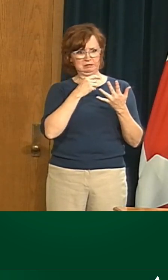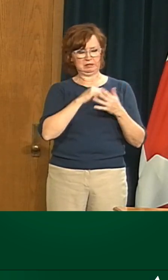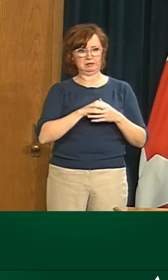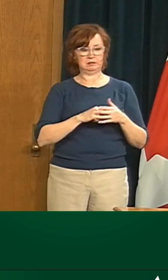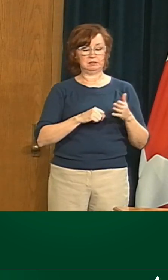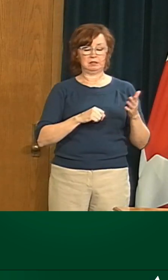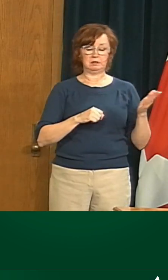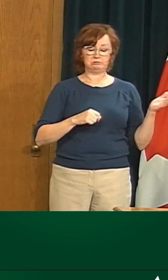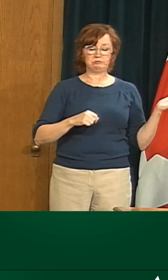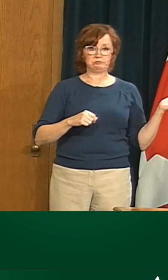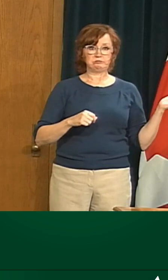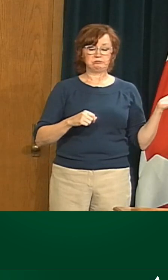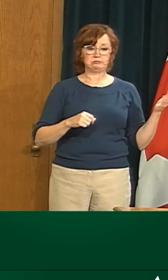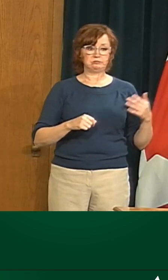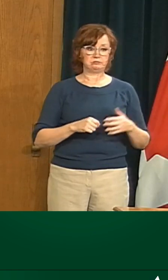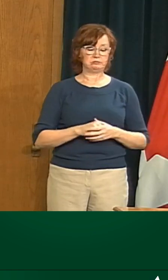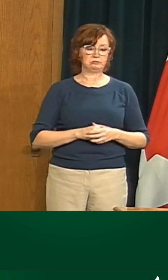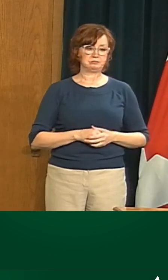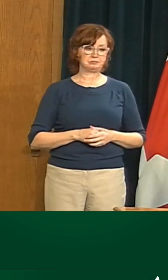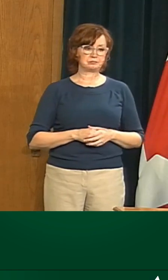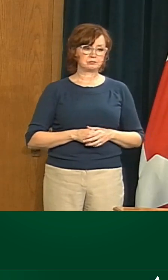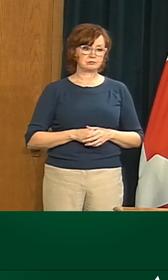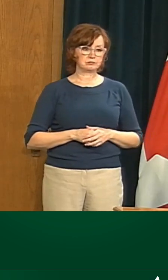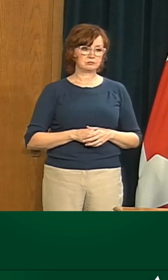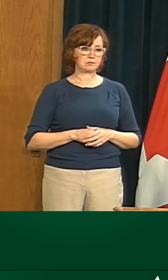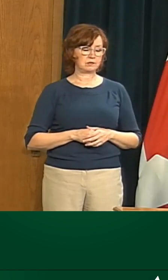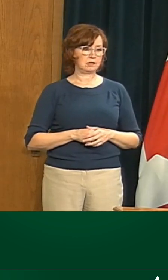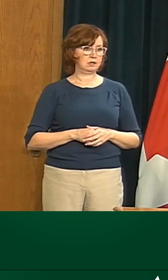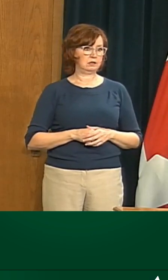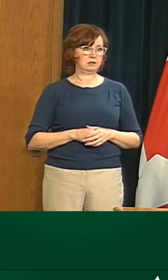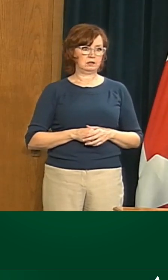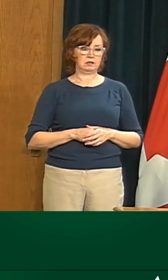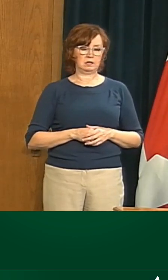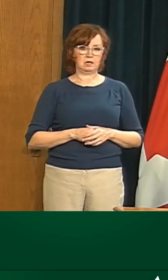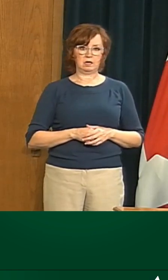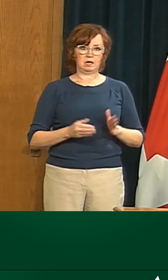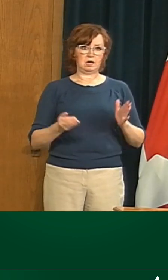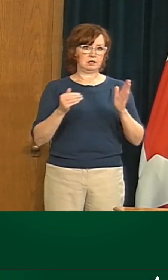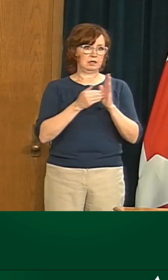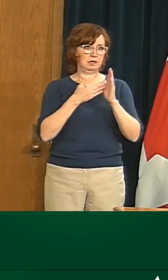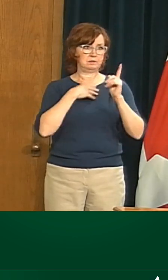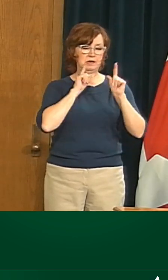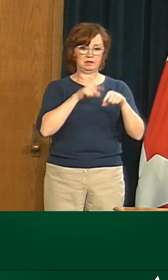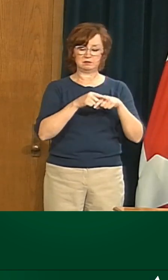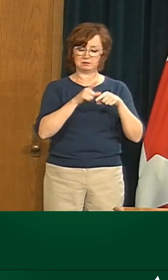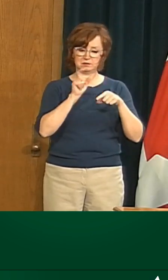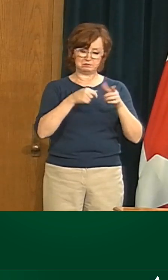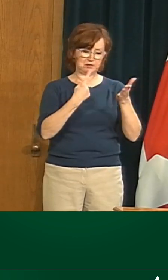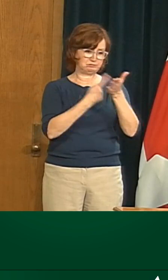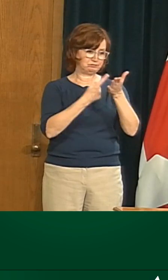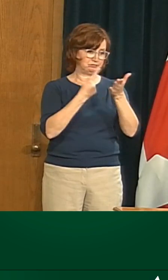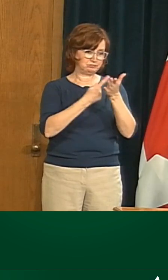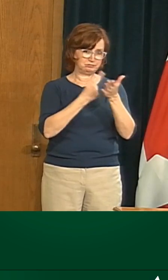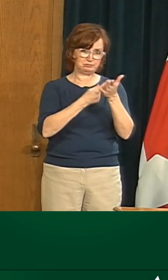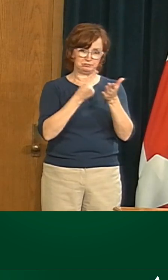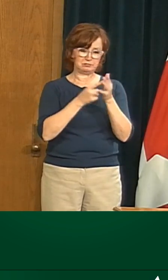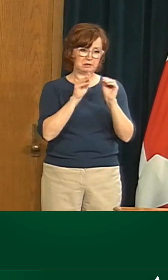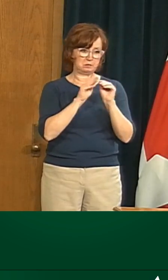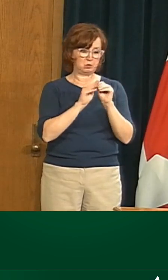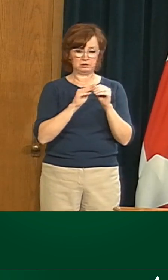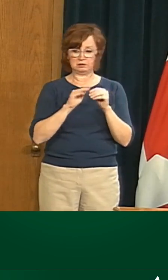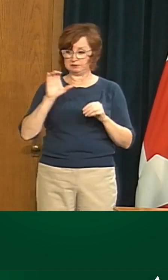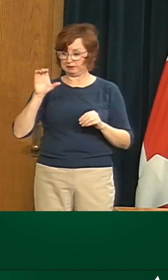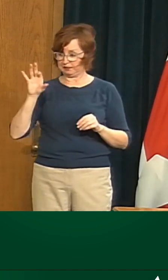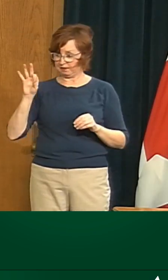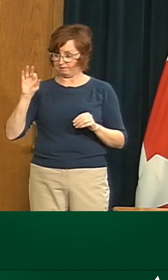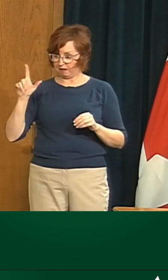That would be a conversation that we will continue to have with all of those that are interested in having that conversation, whether it be the CFL or